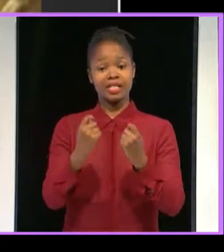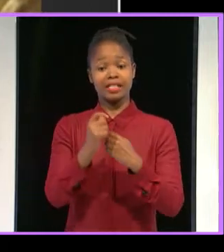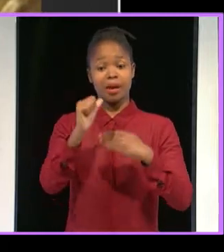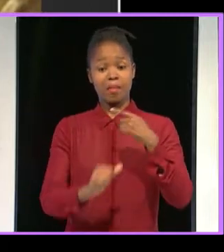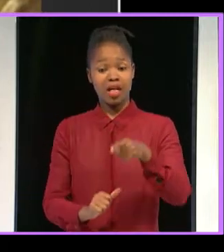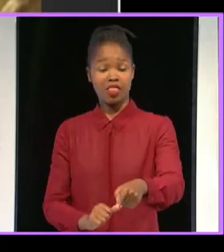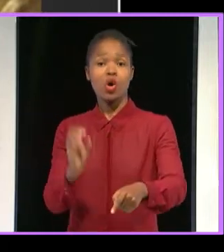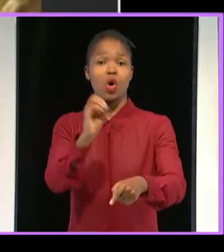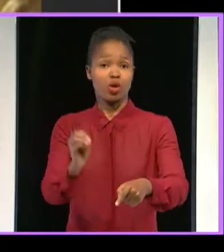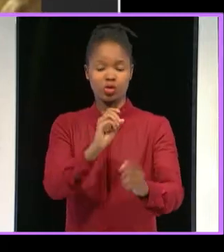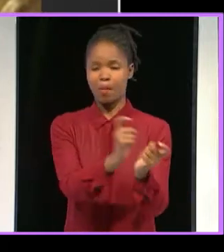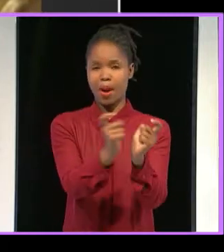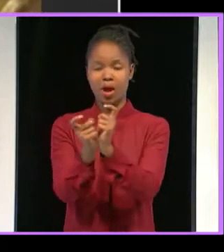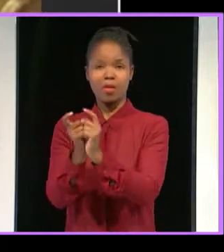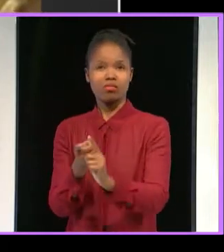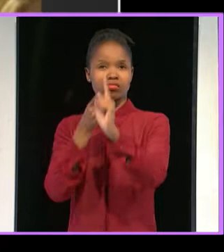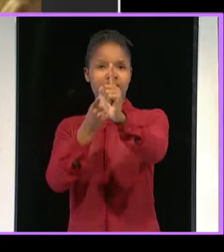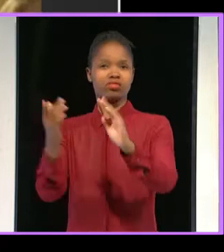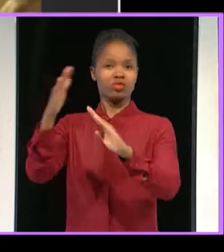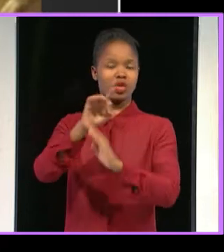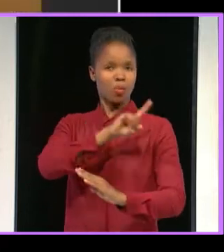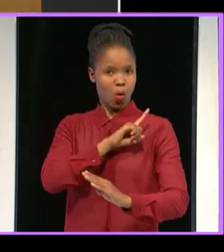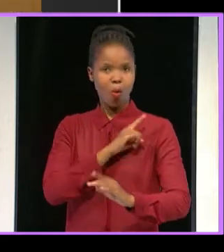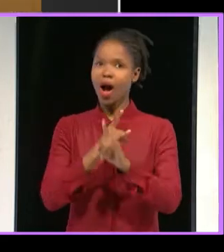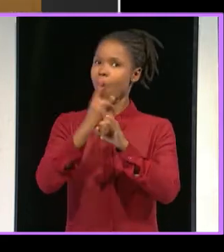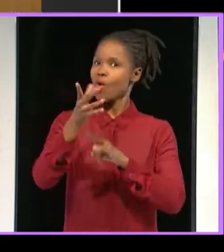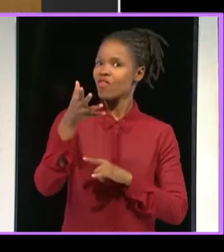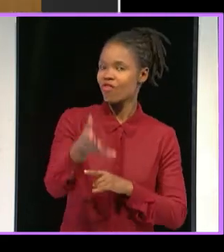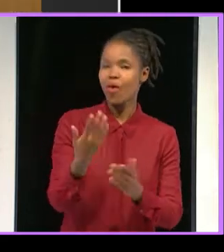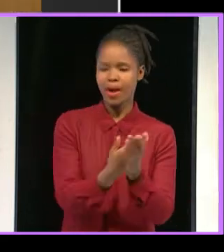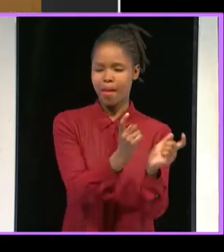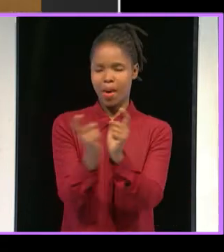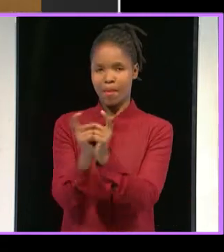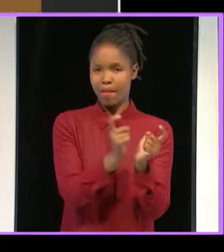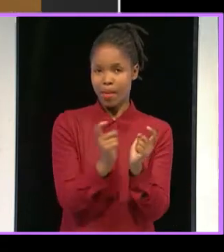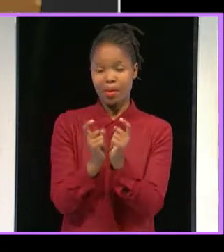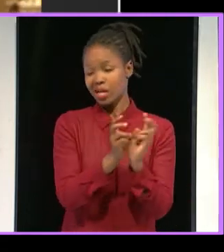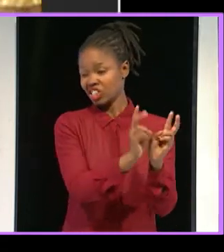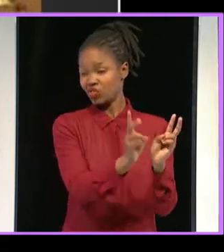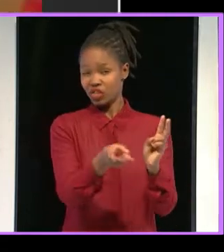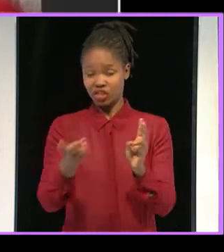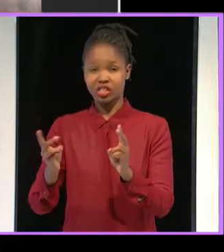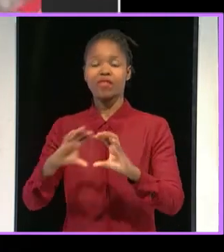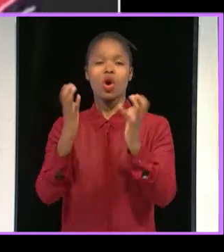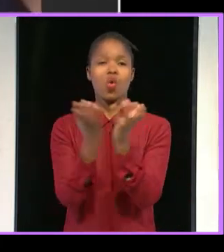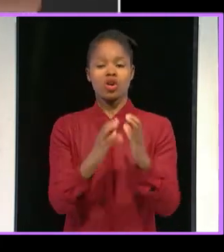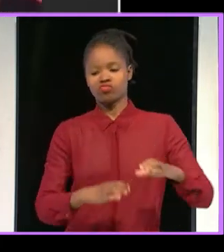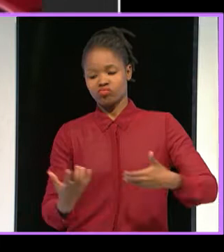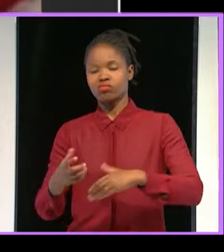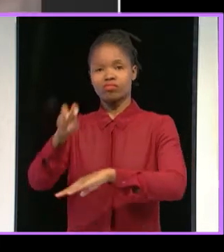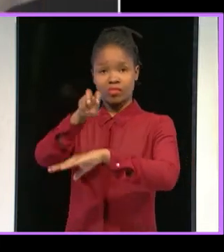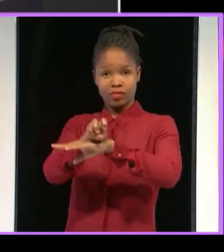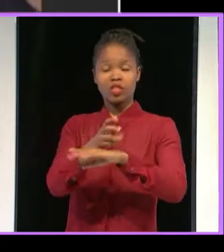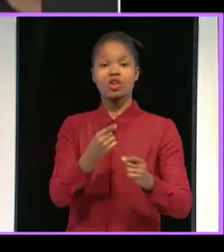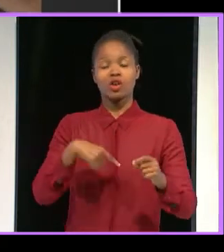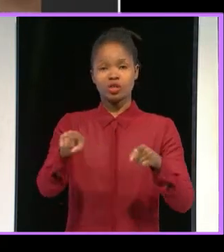the Japanese wheelchair team will be aiming for success on home soil when they compete in the World Wheelchair Rugby Challenge, a 4-day